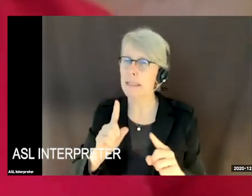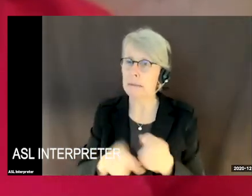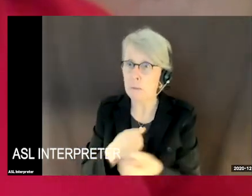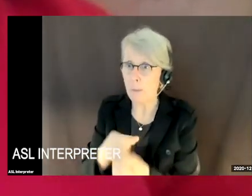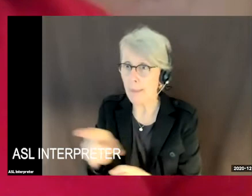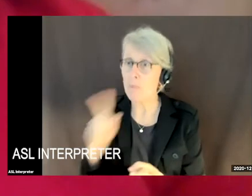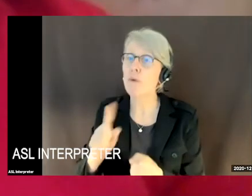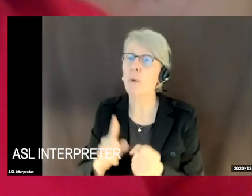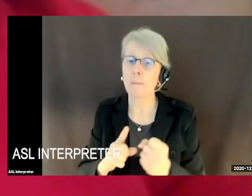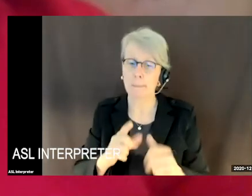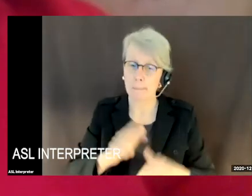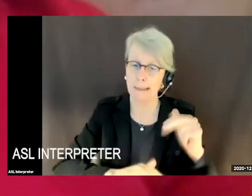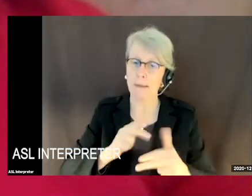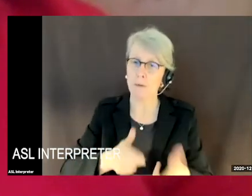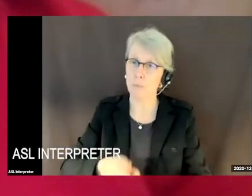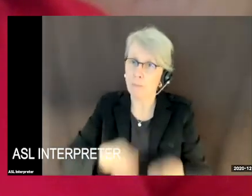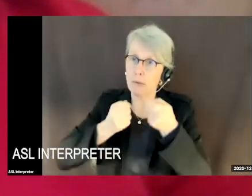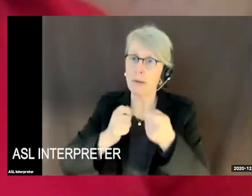so I wonder,